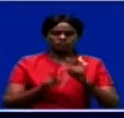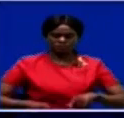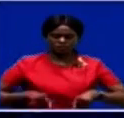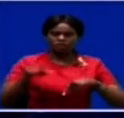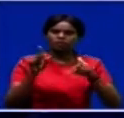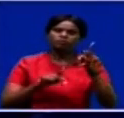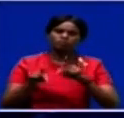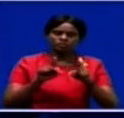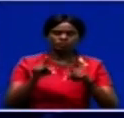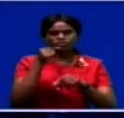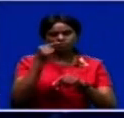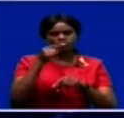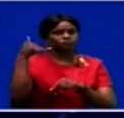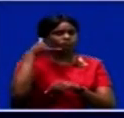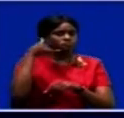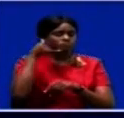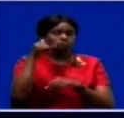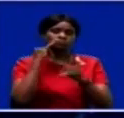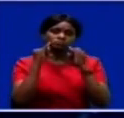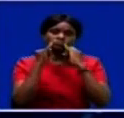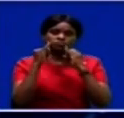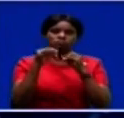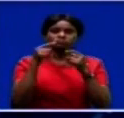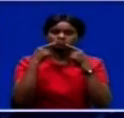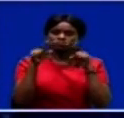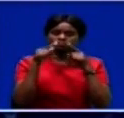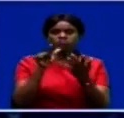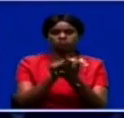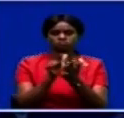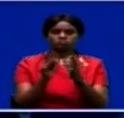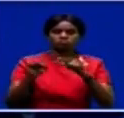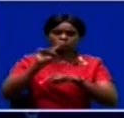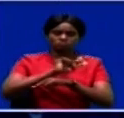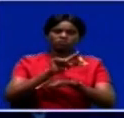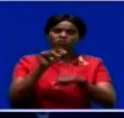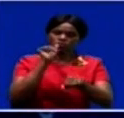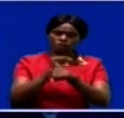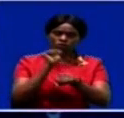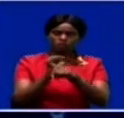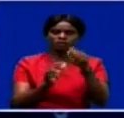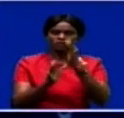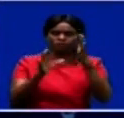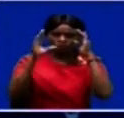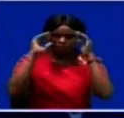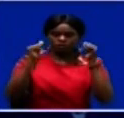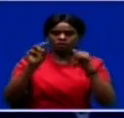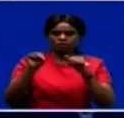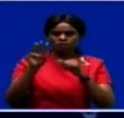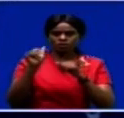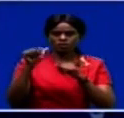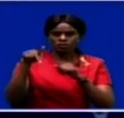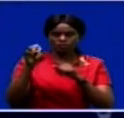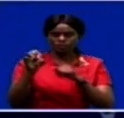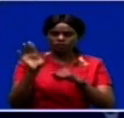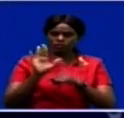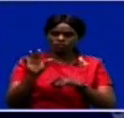of the people. He said this in a telephone interview with ZNBC News in Lusaka. Whilst serving as Vice President, Mr. Mwape was